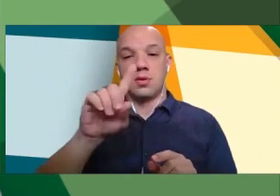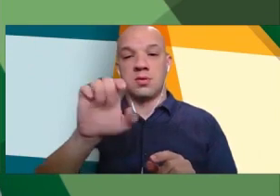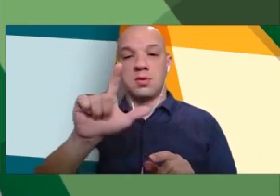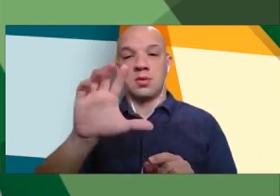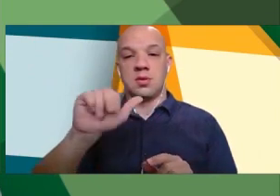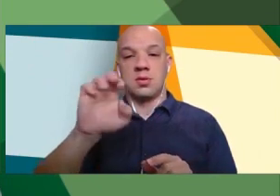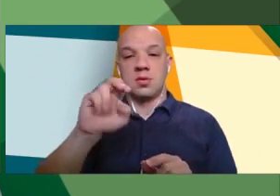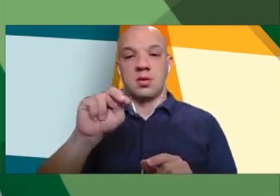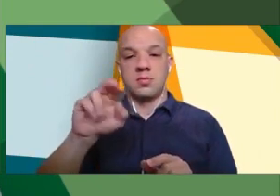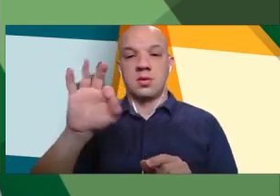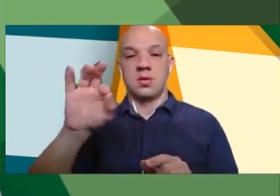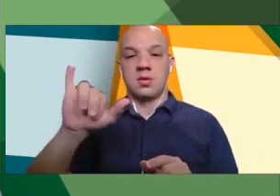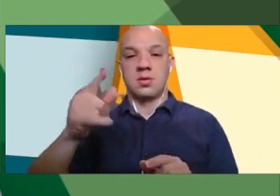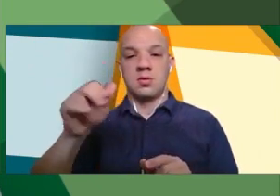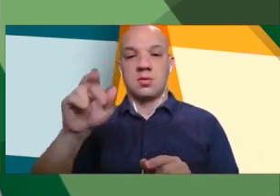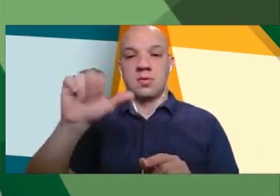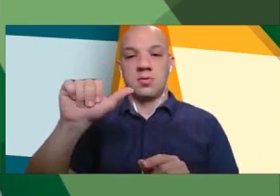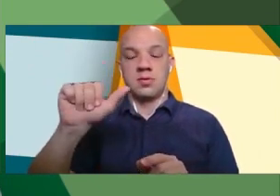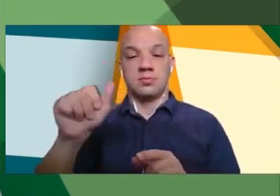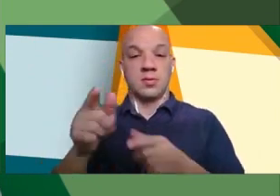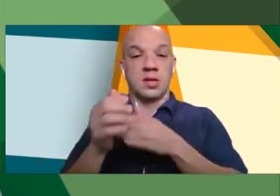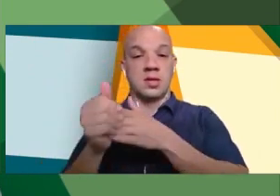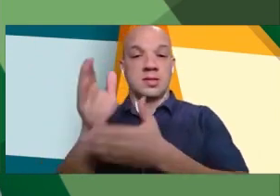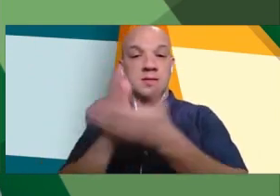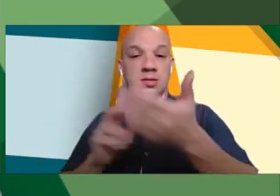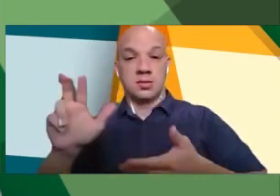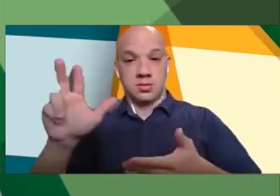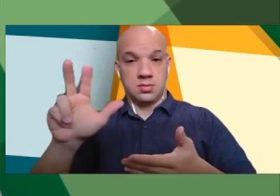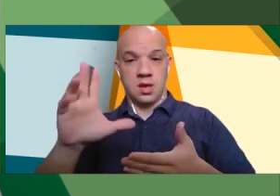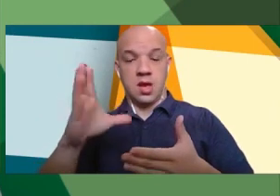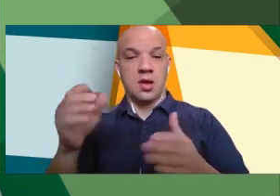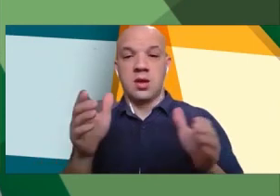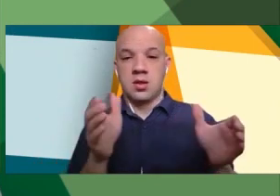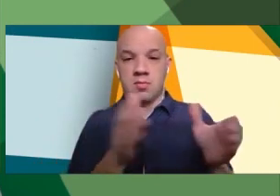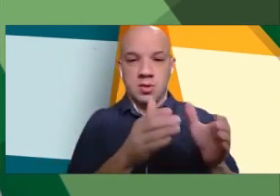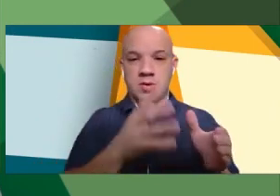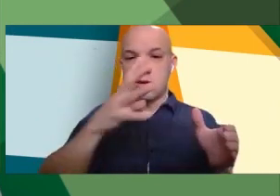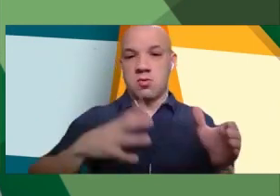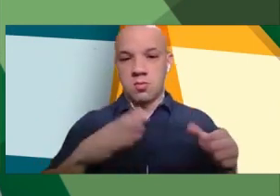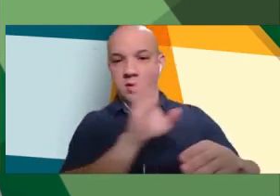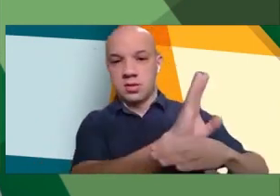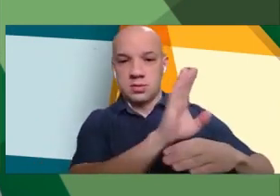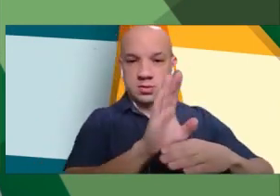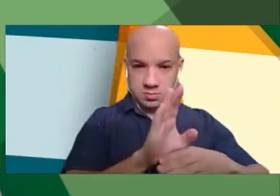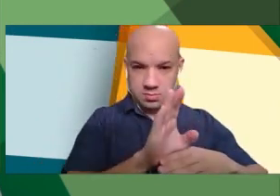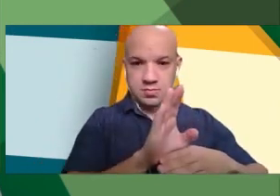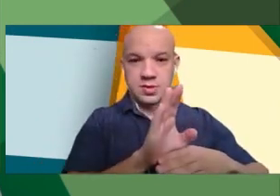Figueroa. She leads Section 3 and Minority and Women's Business